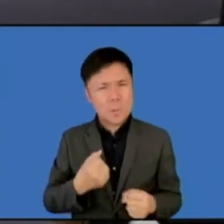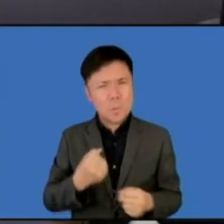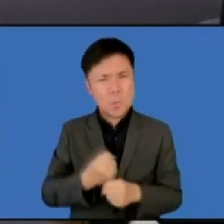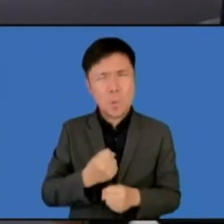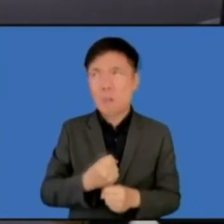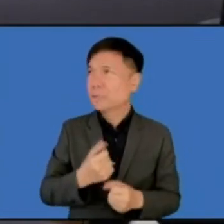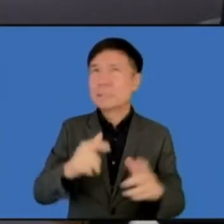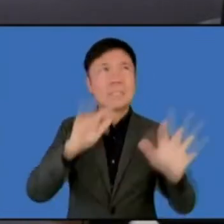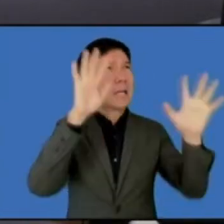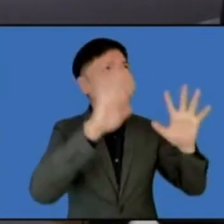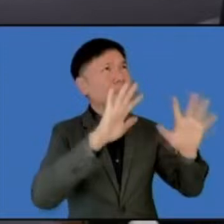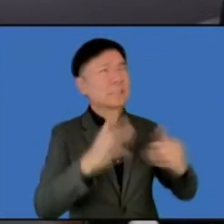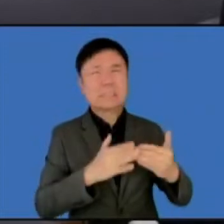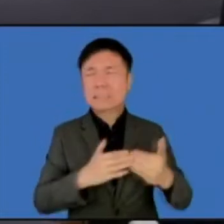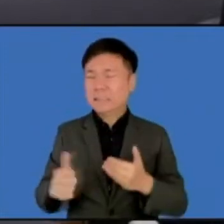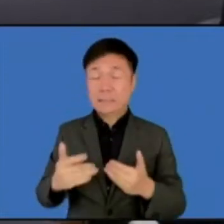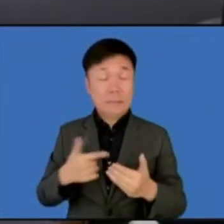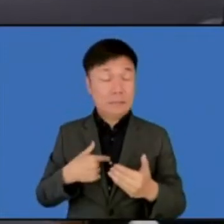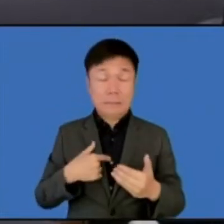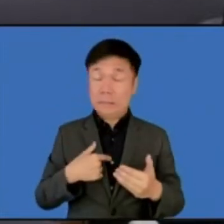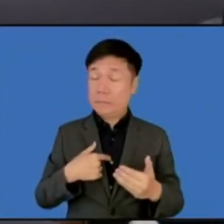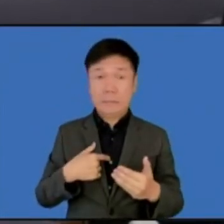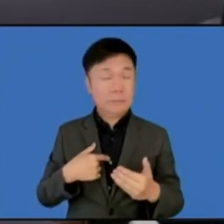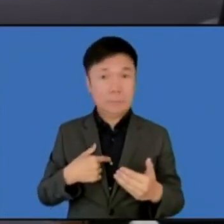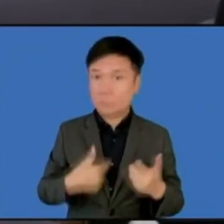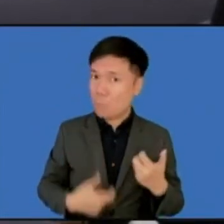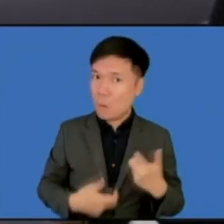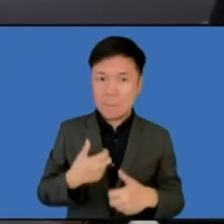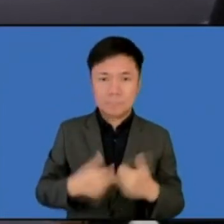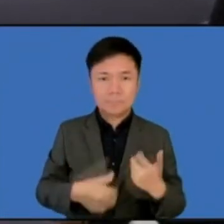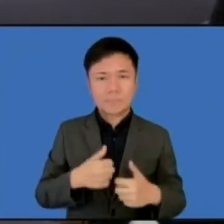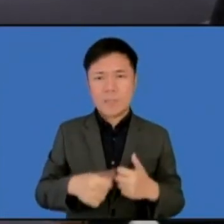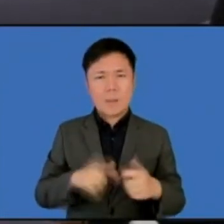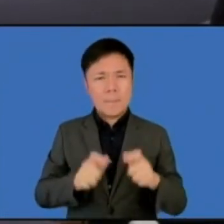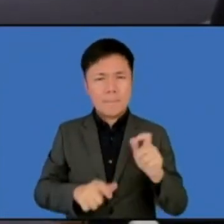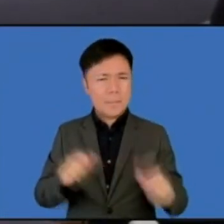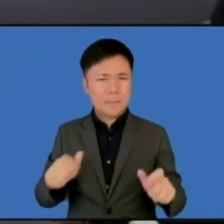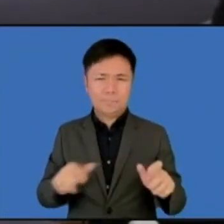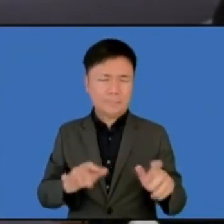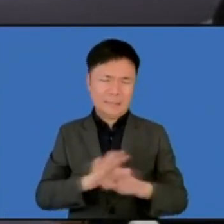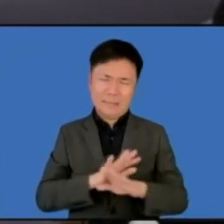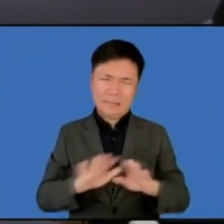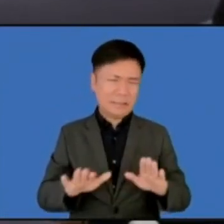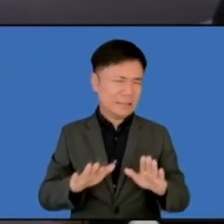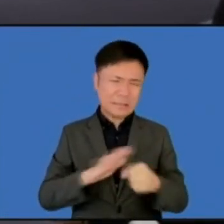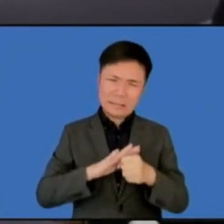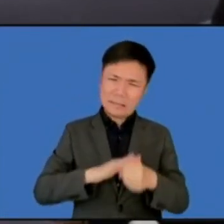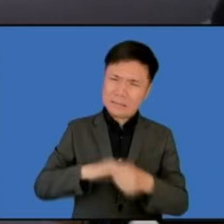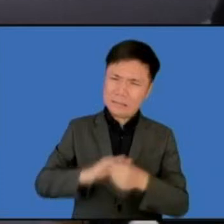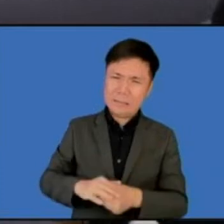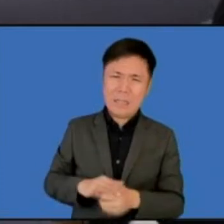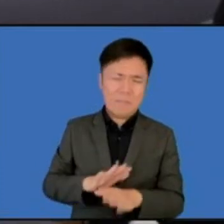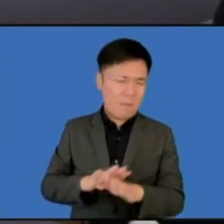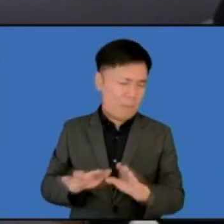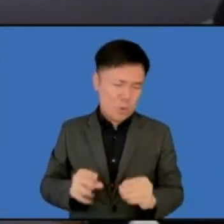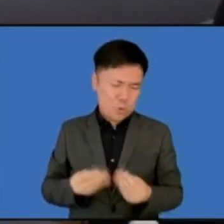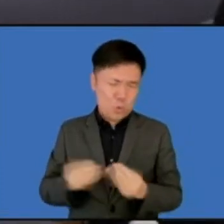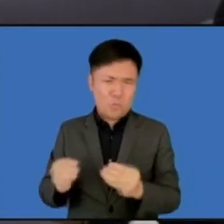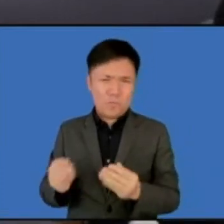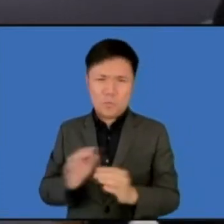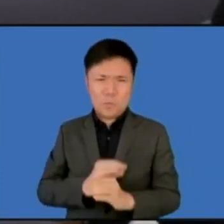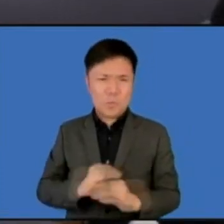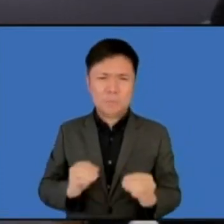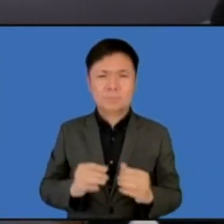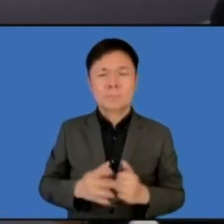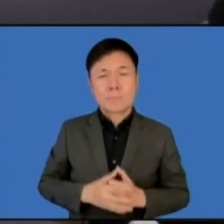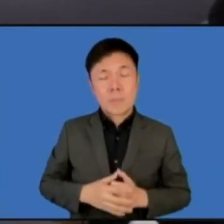migration. This is more adverse to those who are marginalized, including women, young people, and socio-economically underprivileged. We all